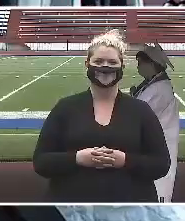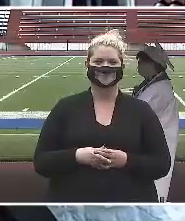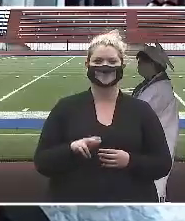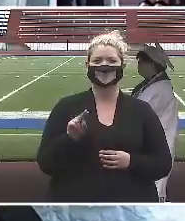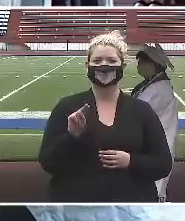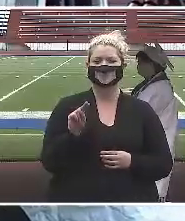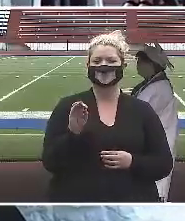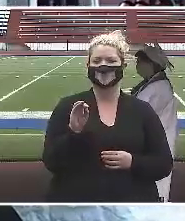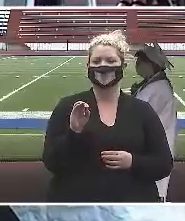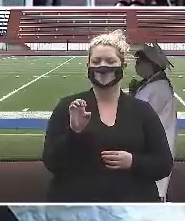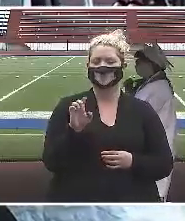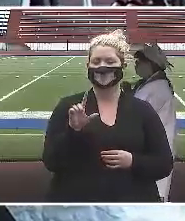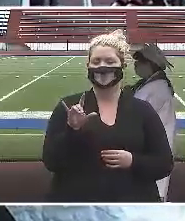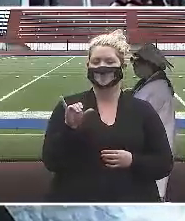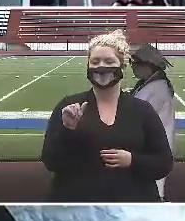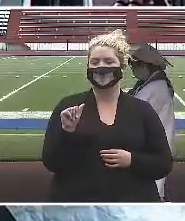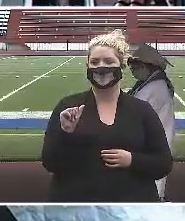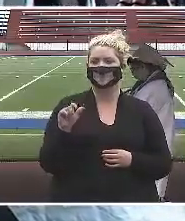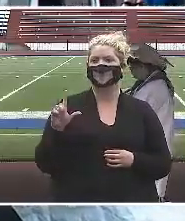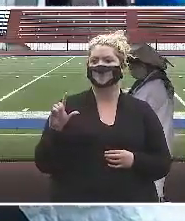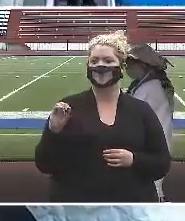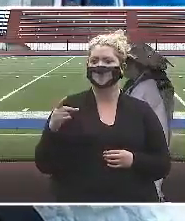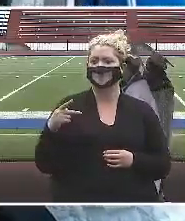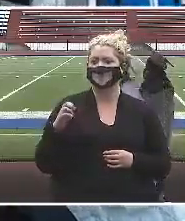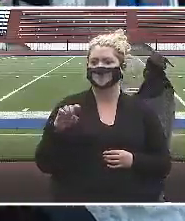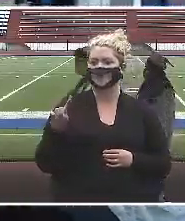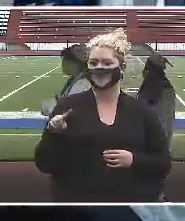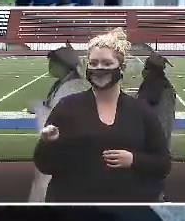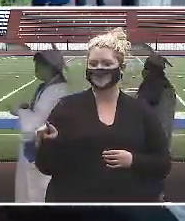Noelia Lopez Rodriguez.